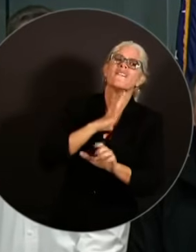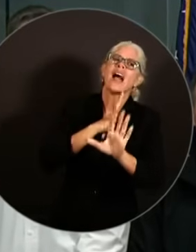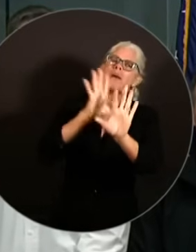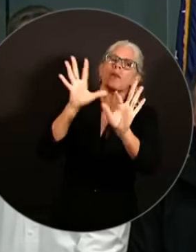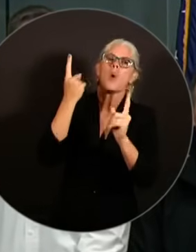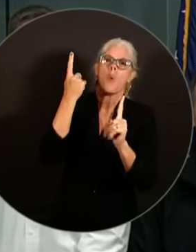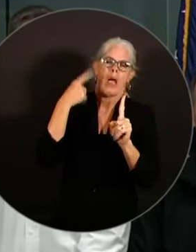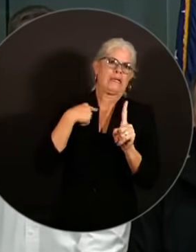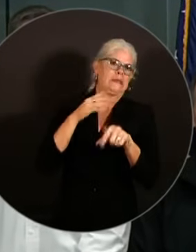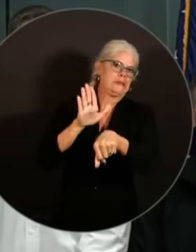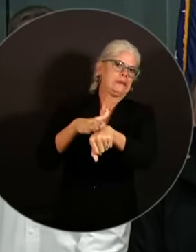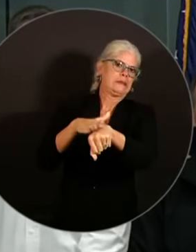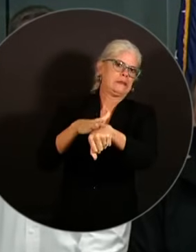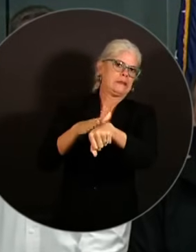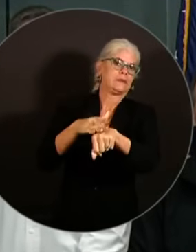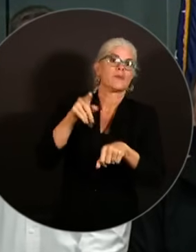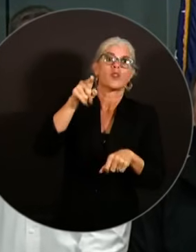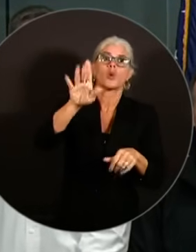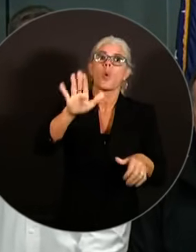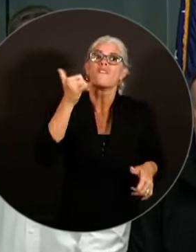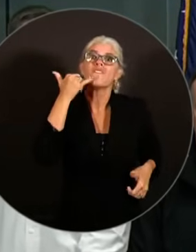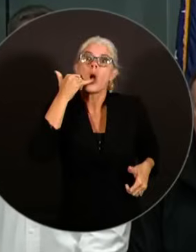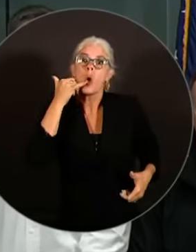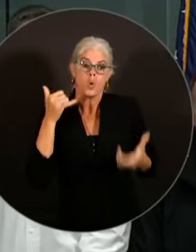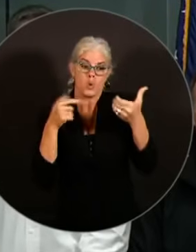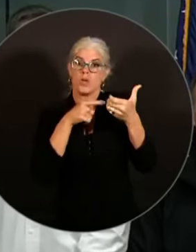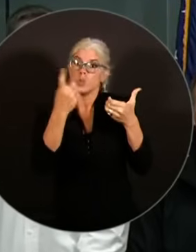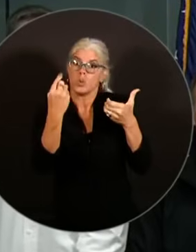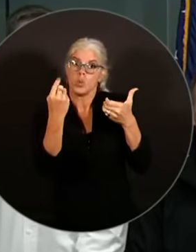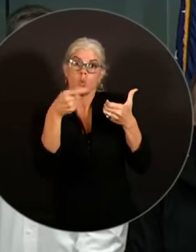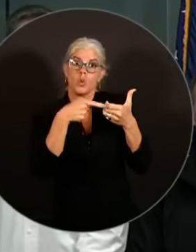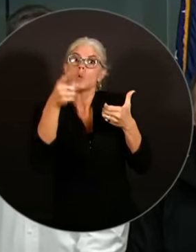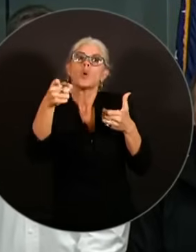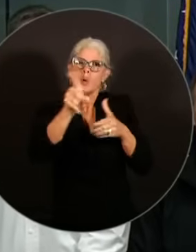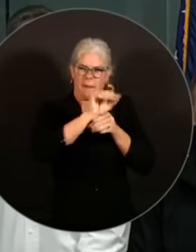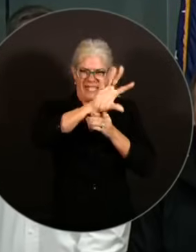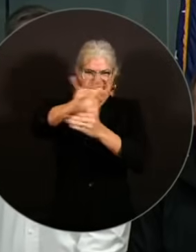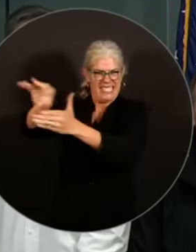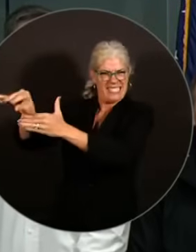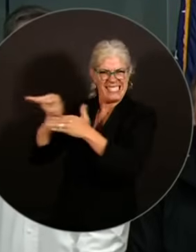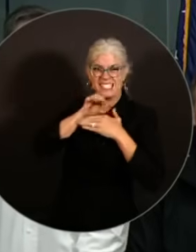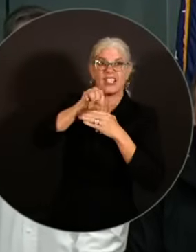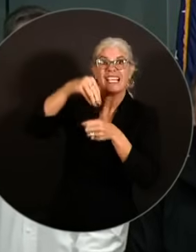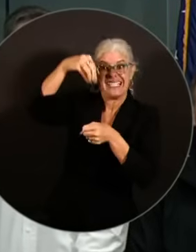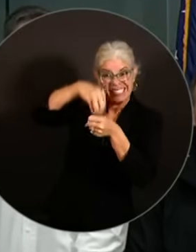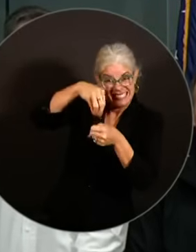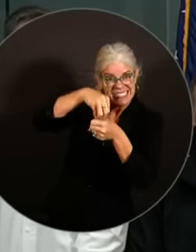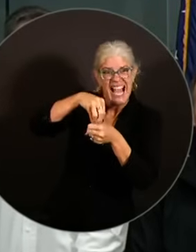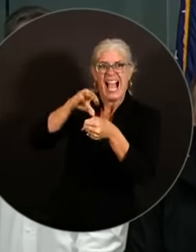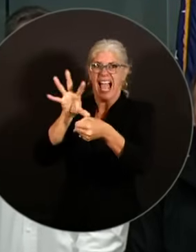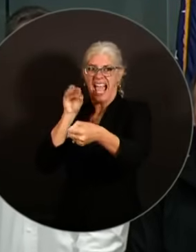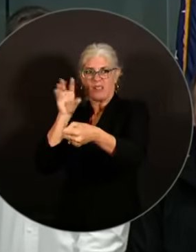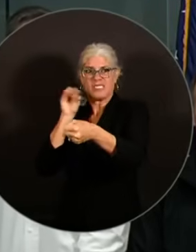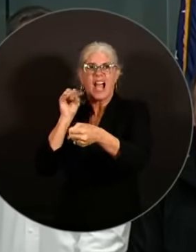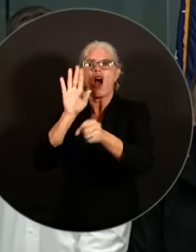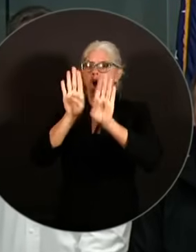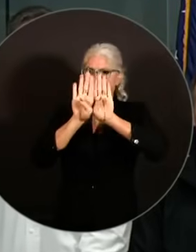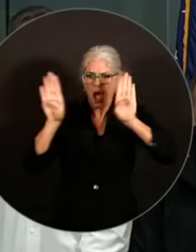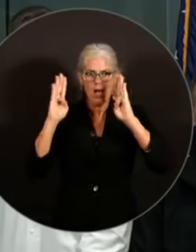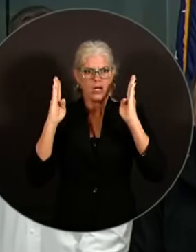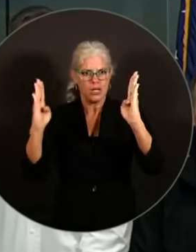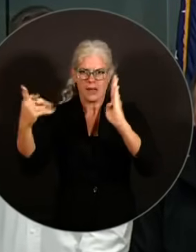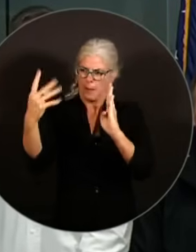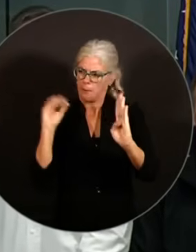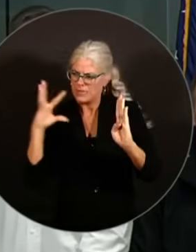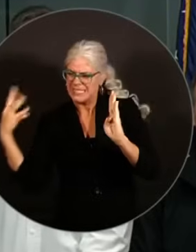Take out your phone, take some pictures. Inside and outside, all four sides of the house, every room inside the